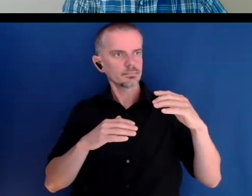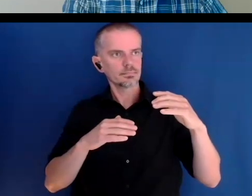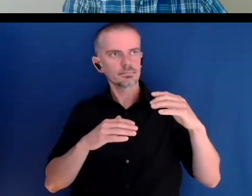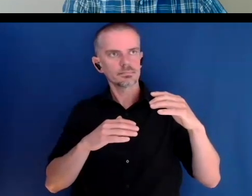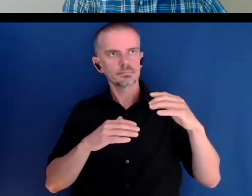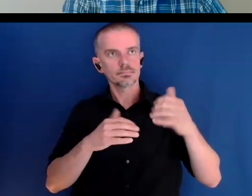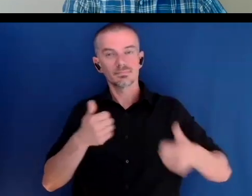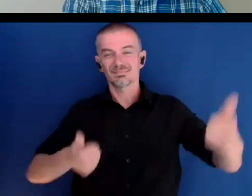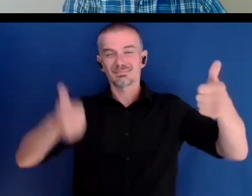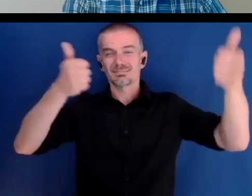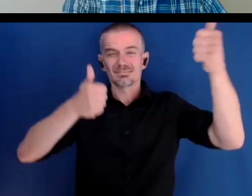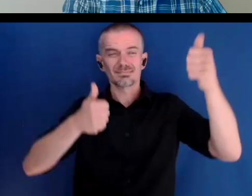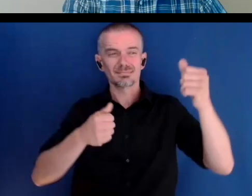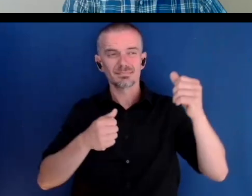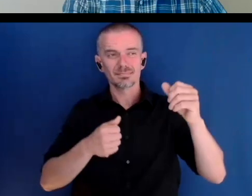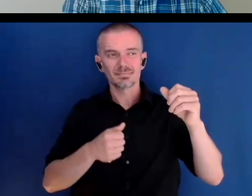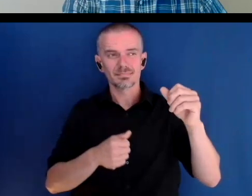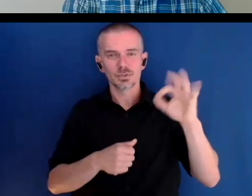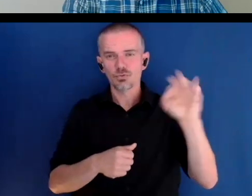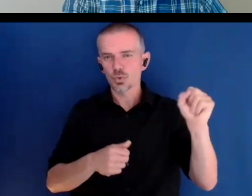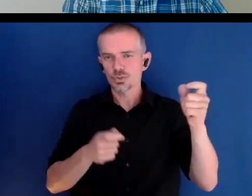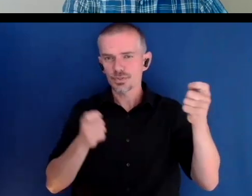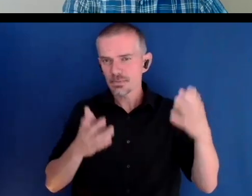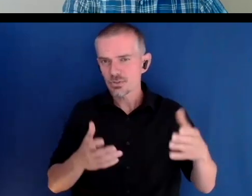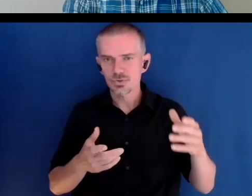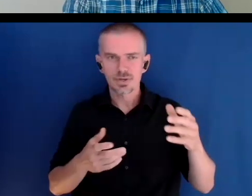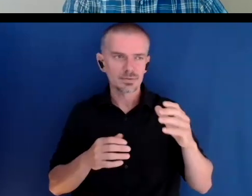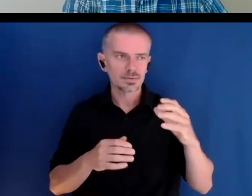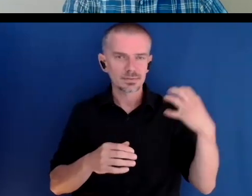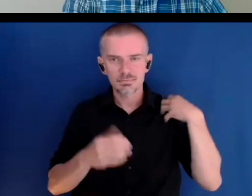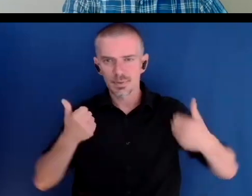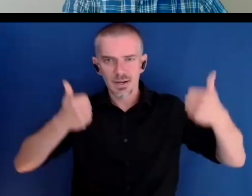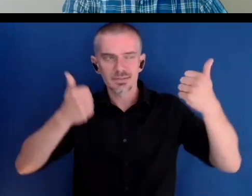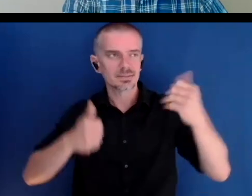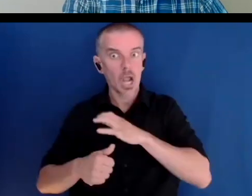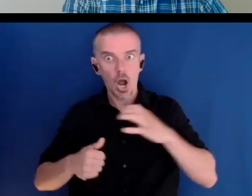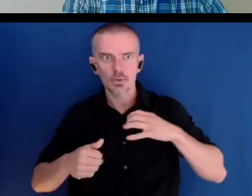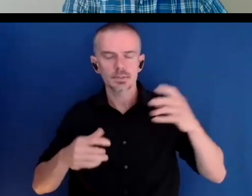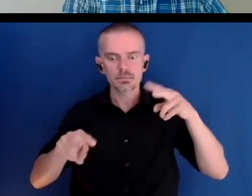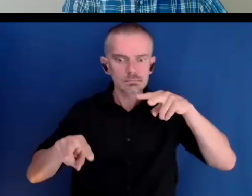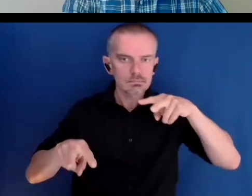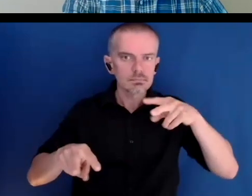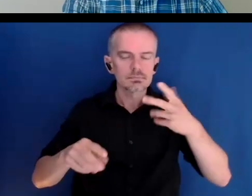and congressional interest and kind of accountability and performance. And so the level of